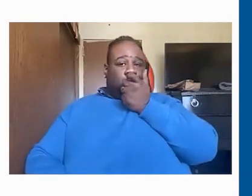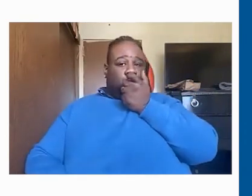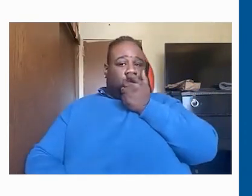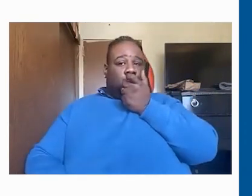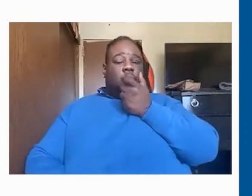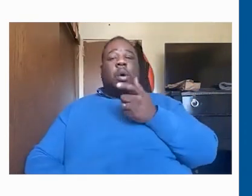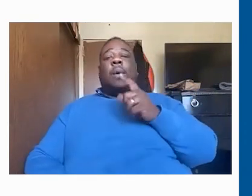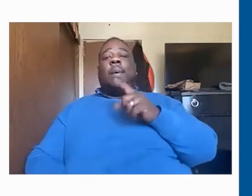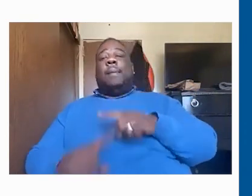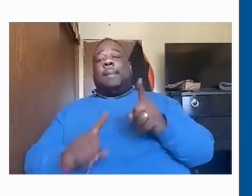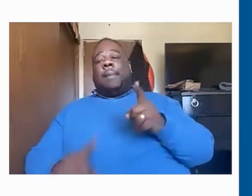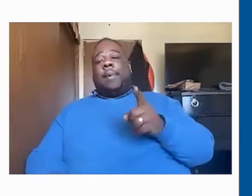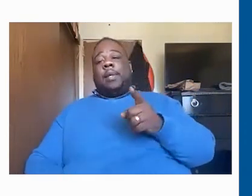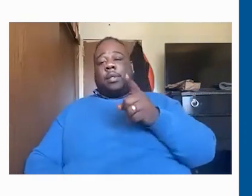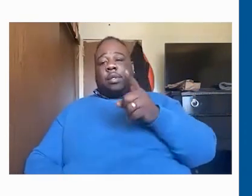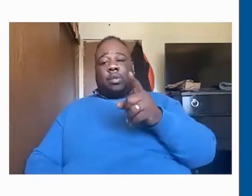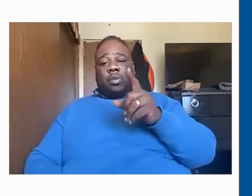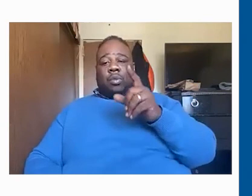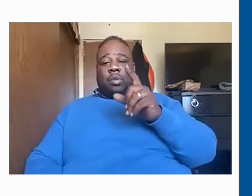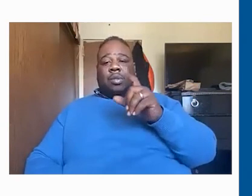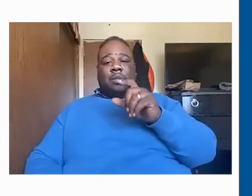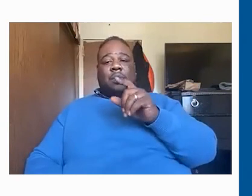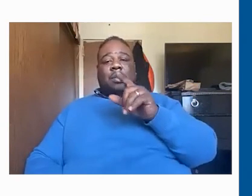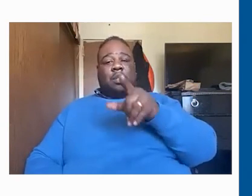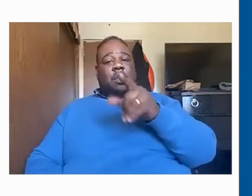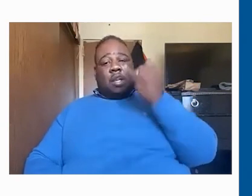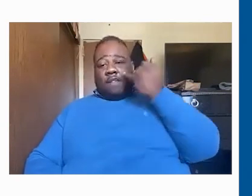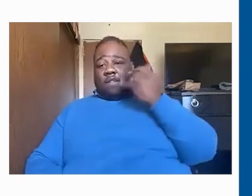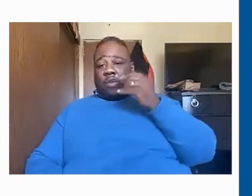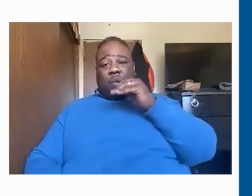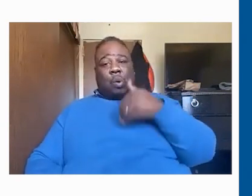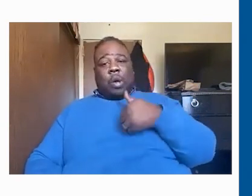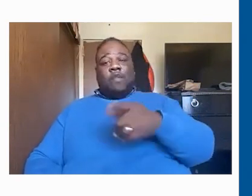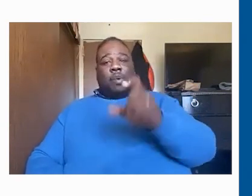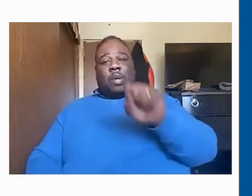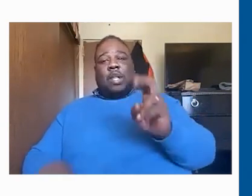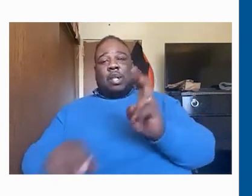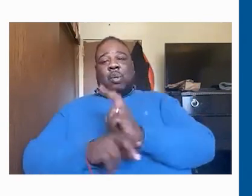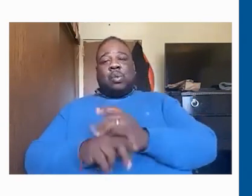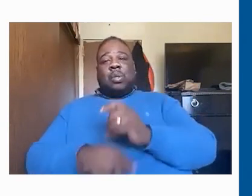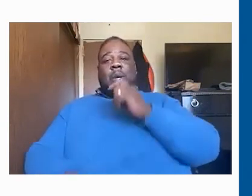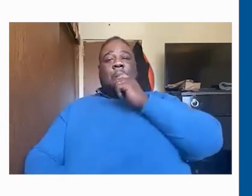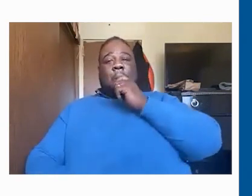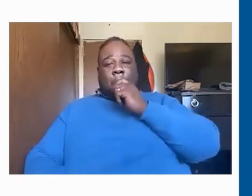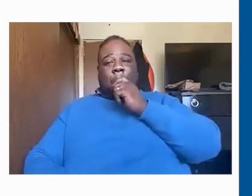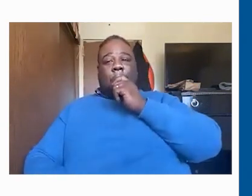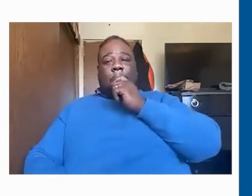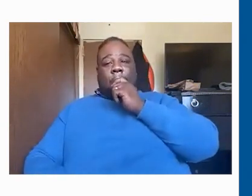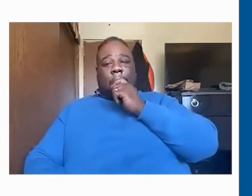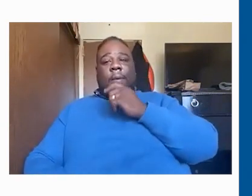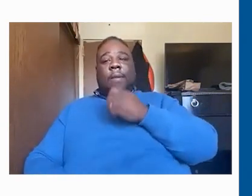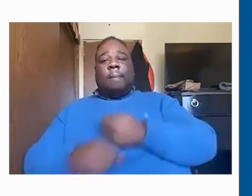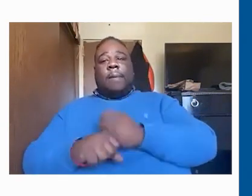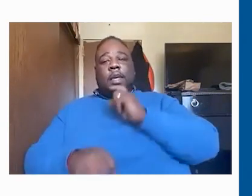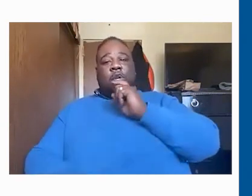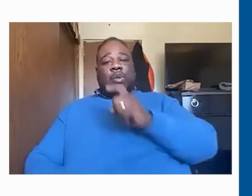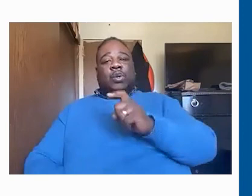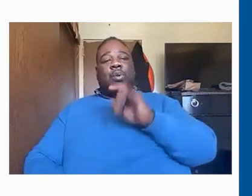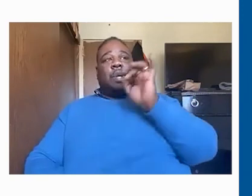contact people and say if you're in your building, it's really, it's a low cost way you can, keep yourself safe also.